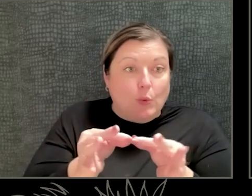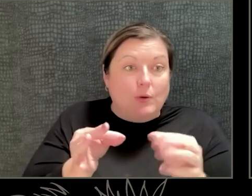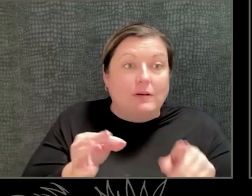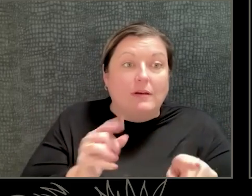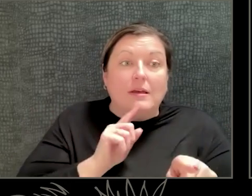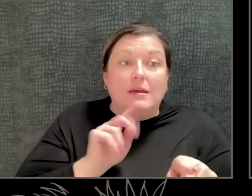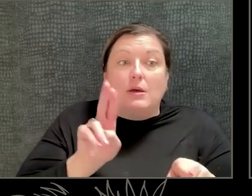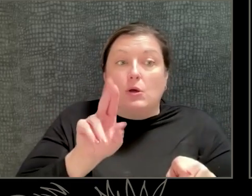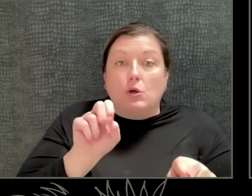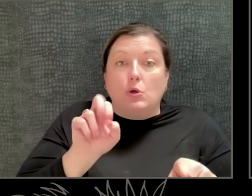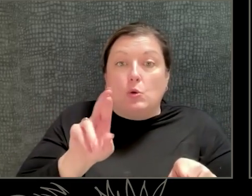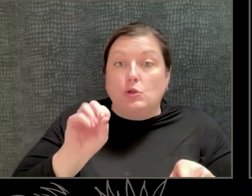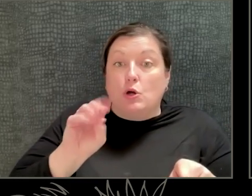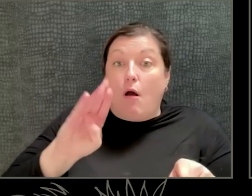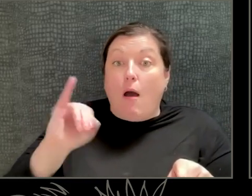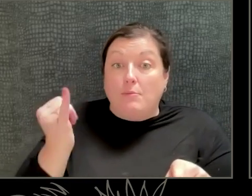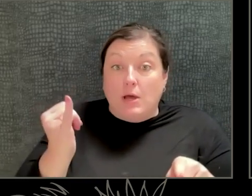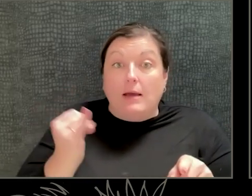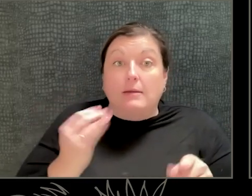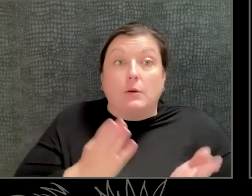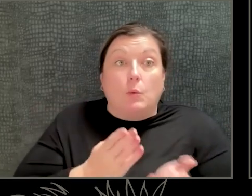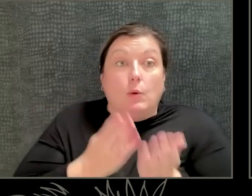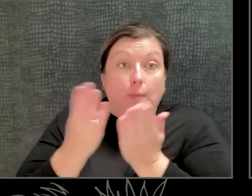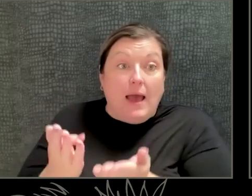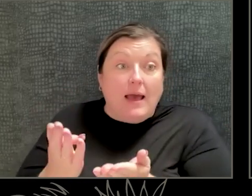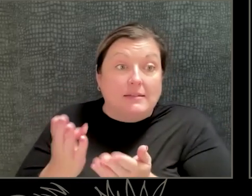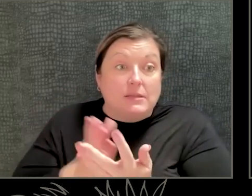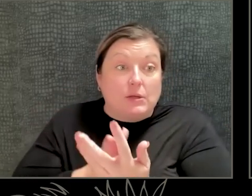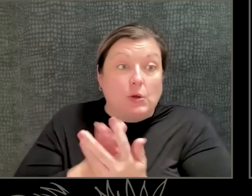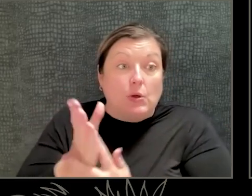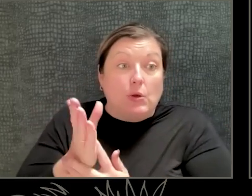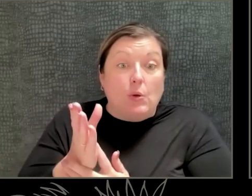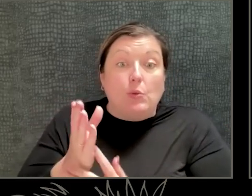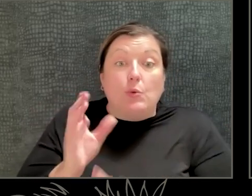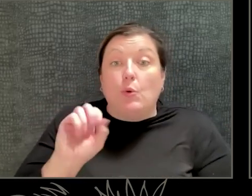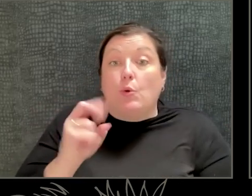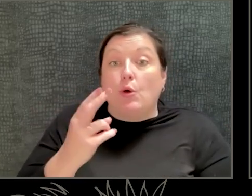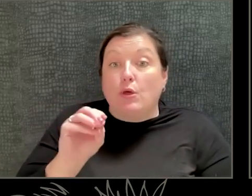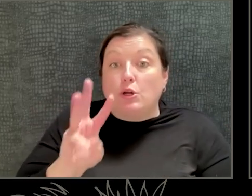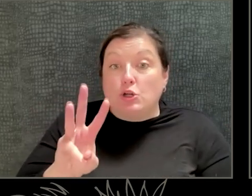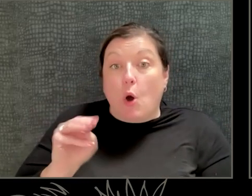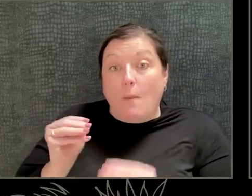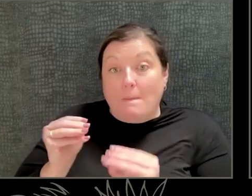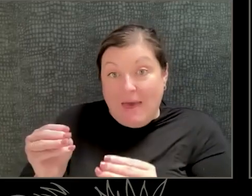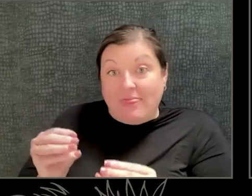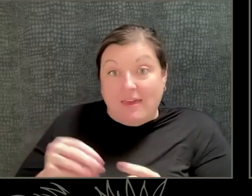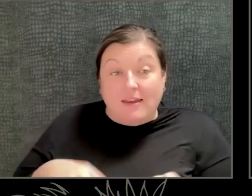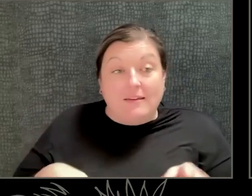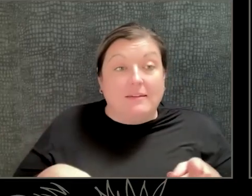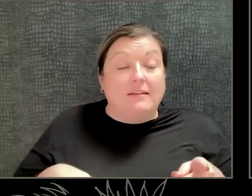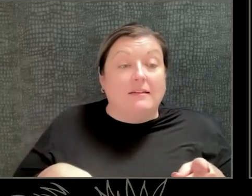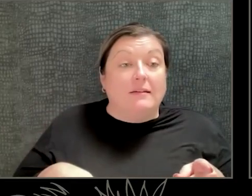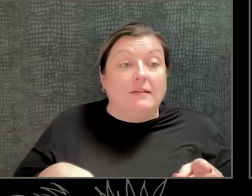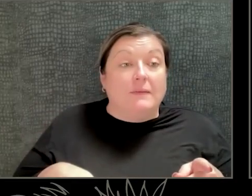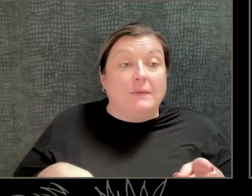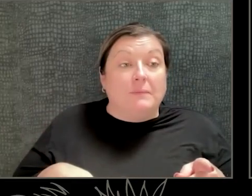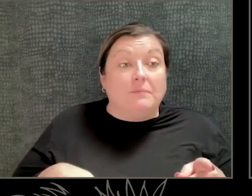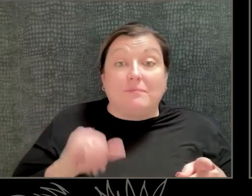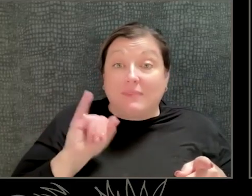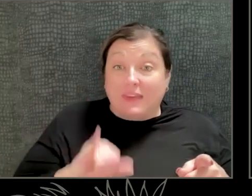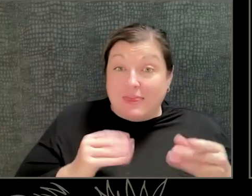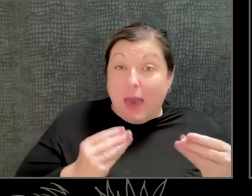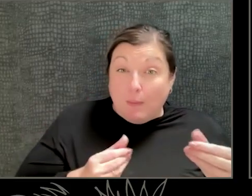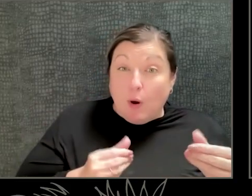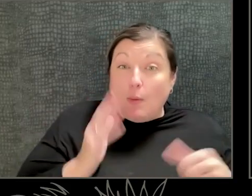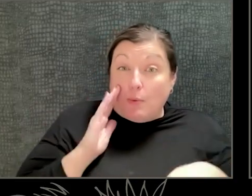user object that we are being passed in through the show method. And so that property is now going to